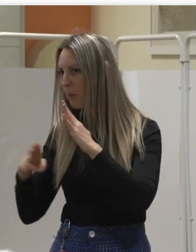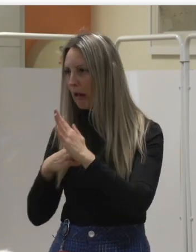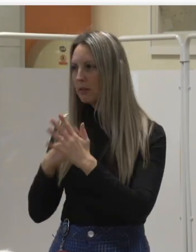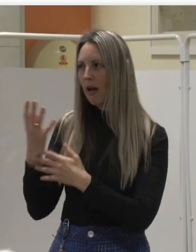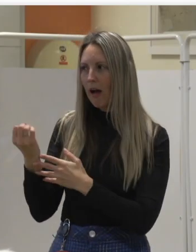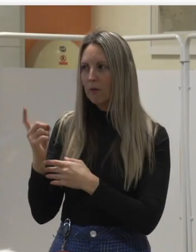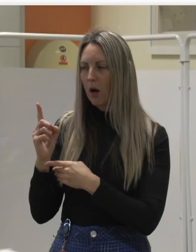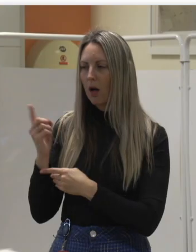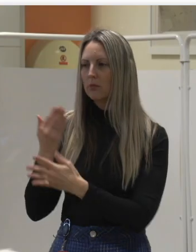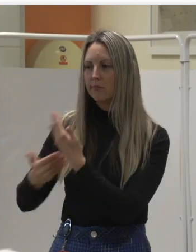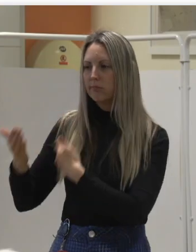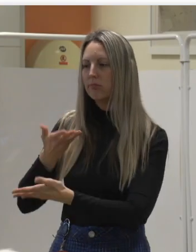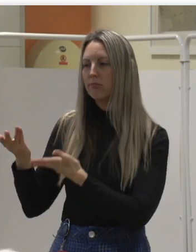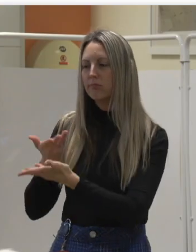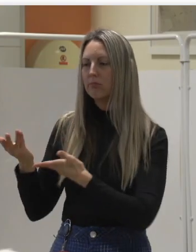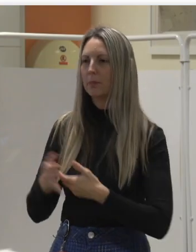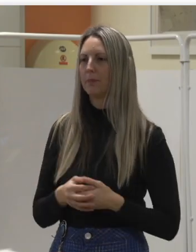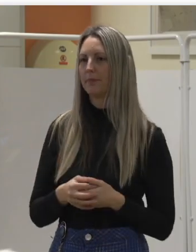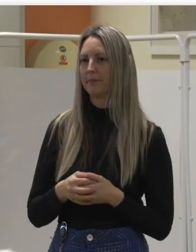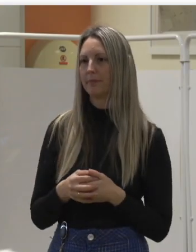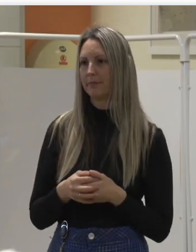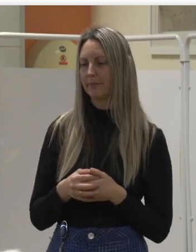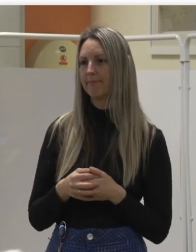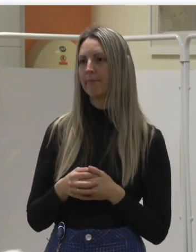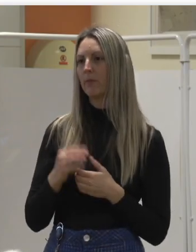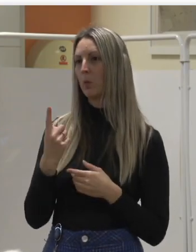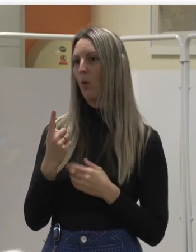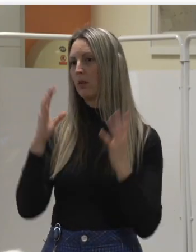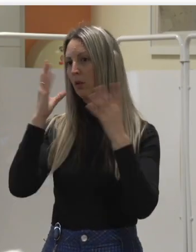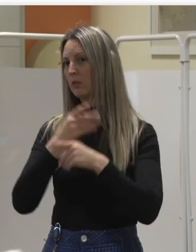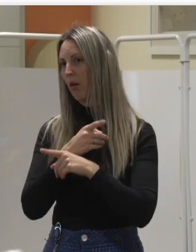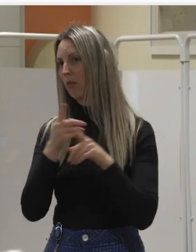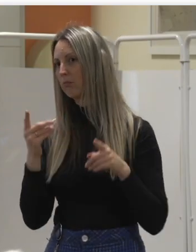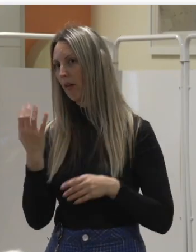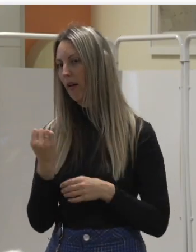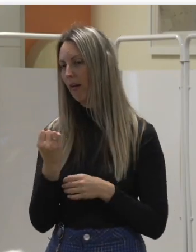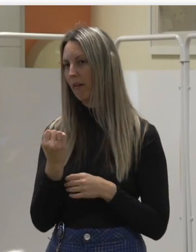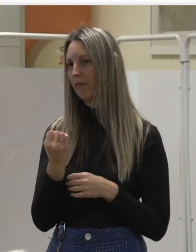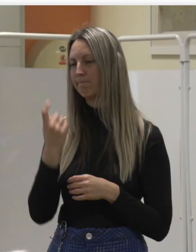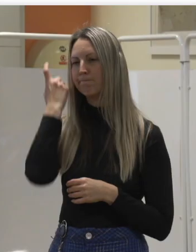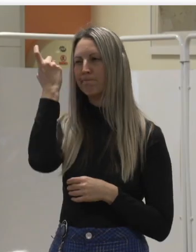me. So we call them in medical term cognitive impairment. So you can have